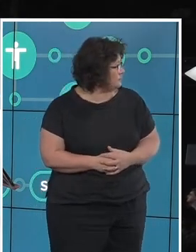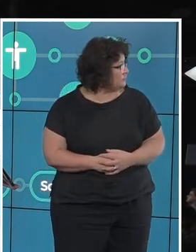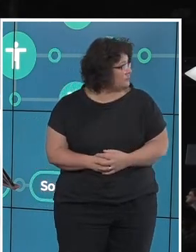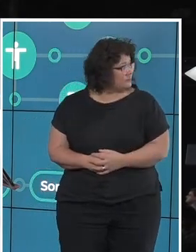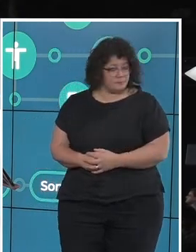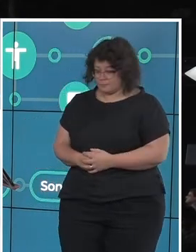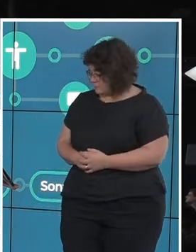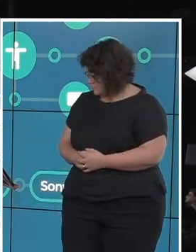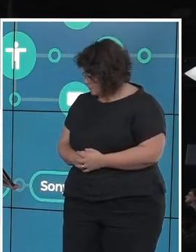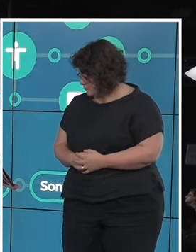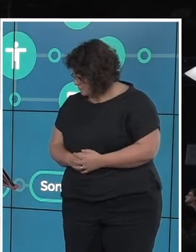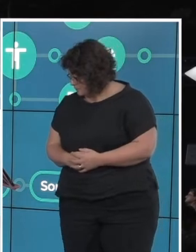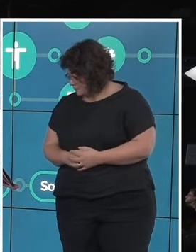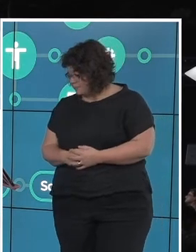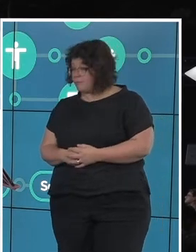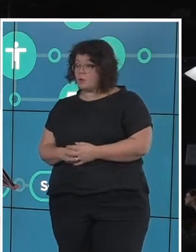this.